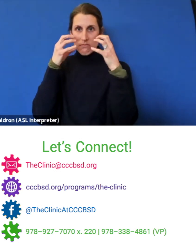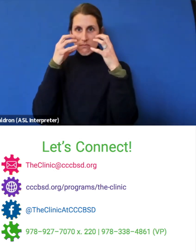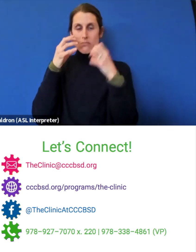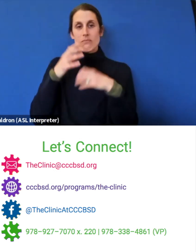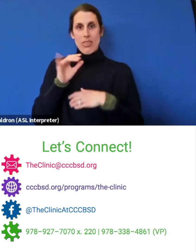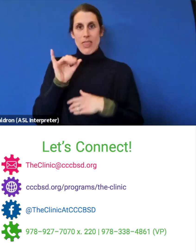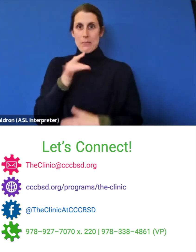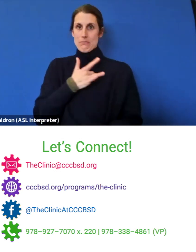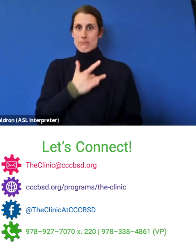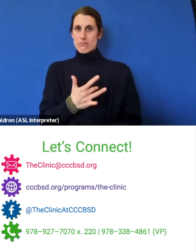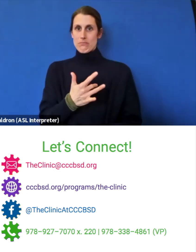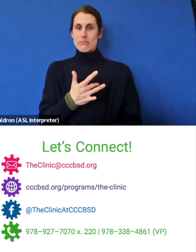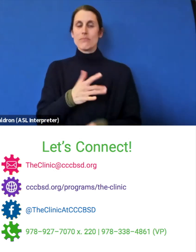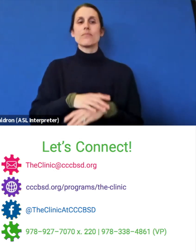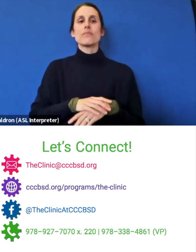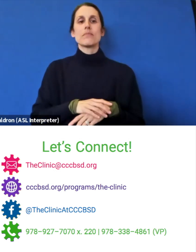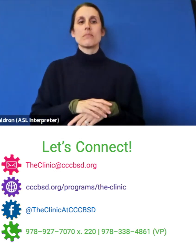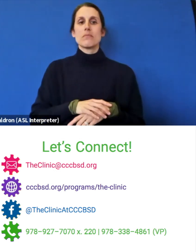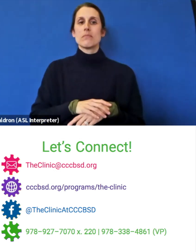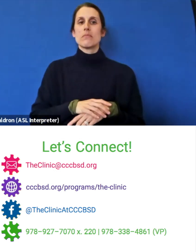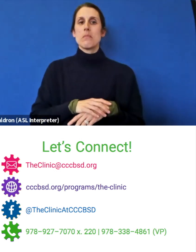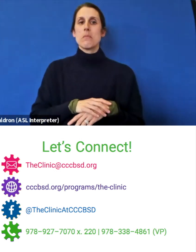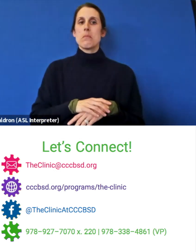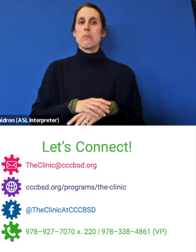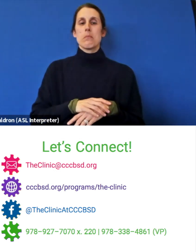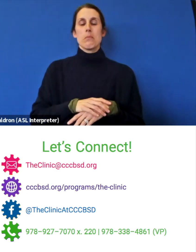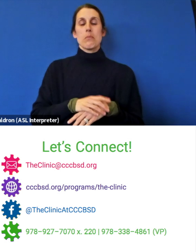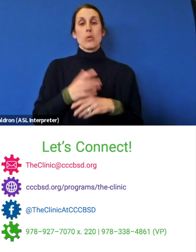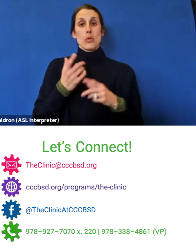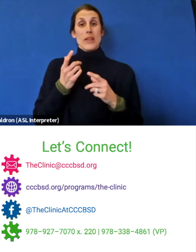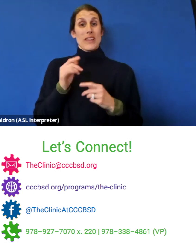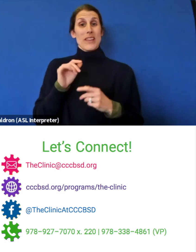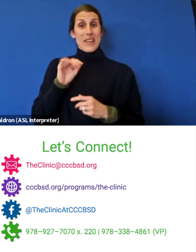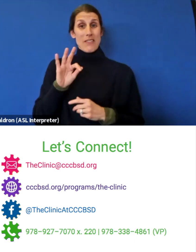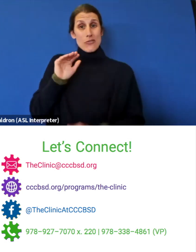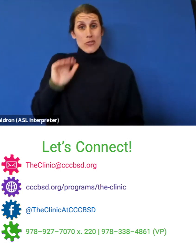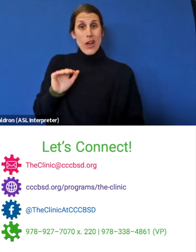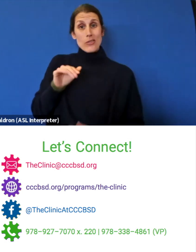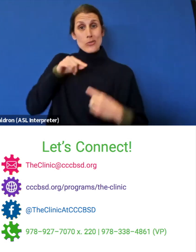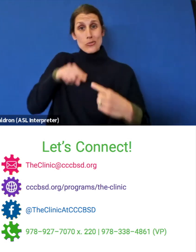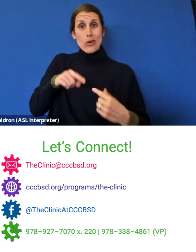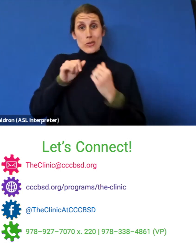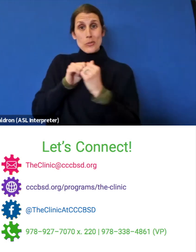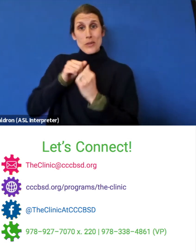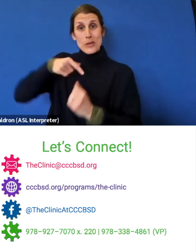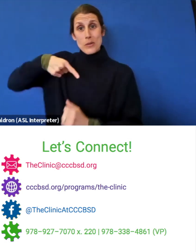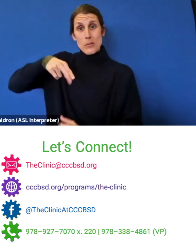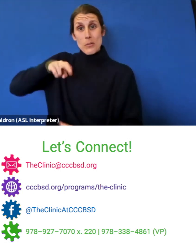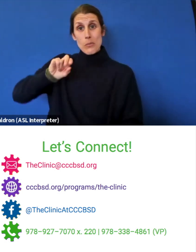I think helping children to understand real emotions, right? Mm-hmm. And for children who